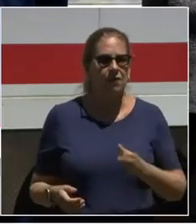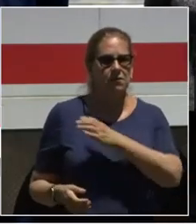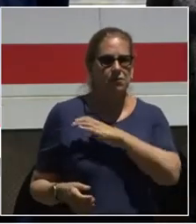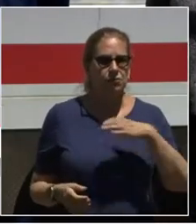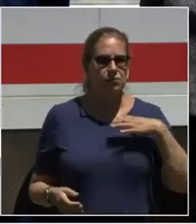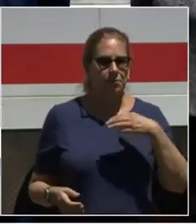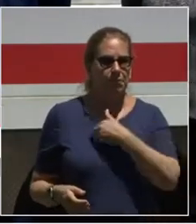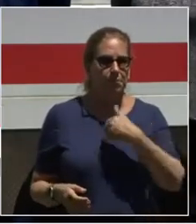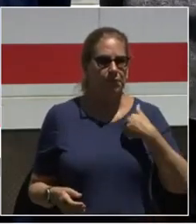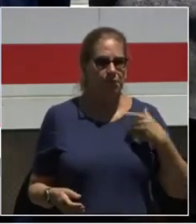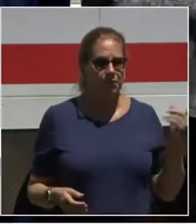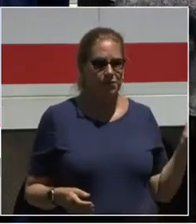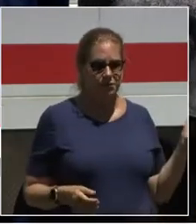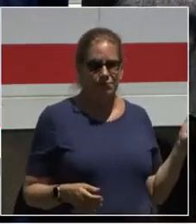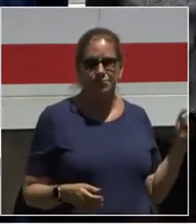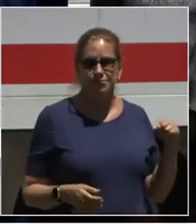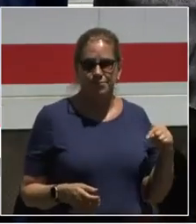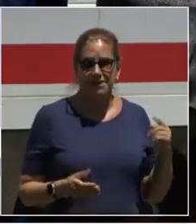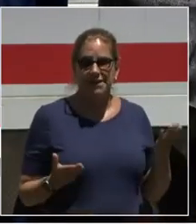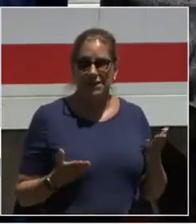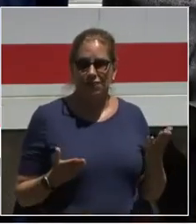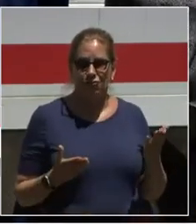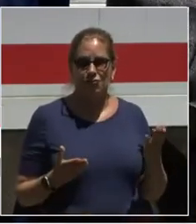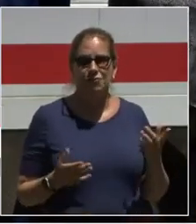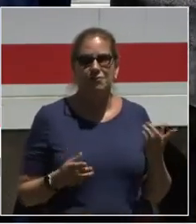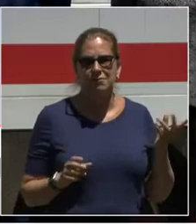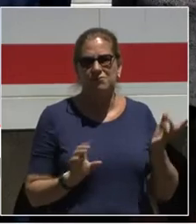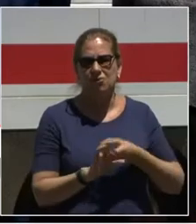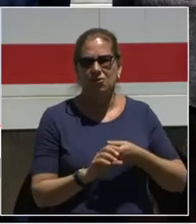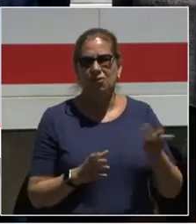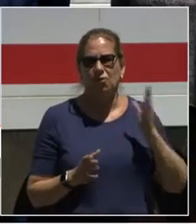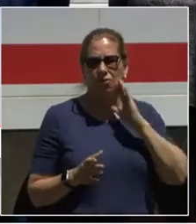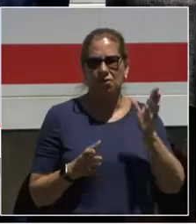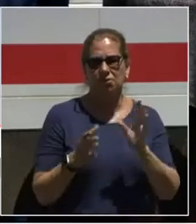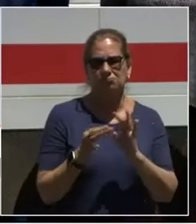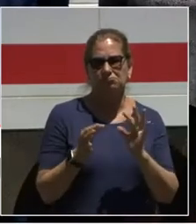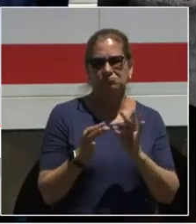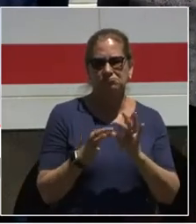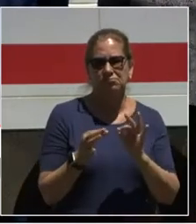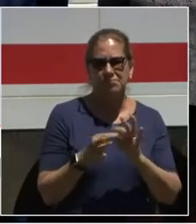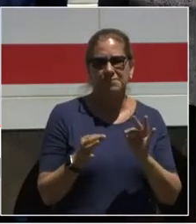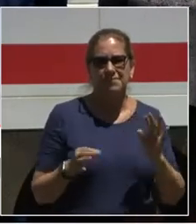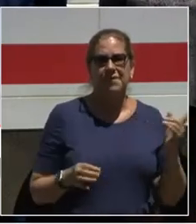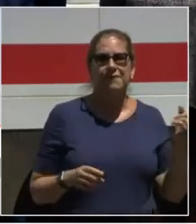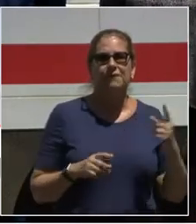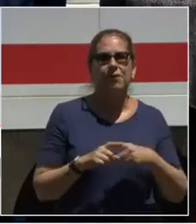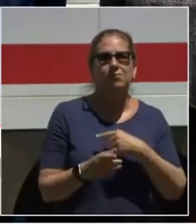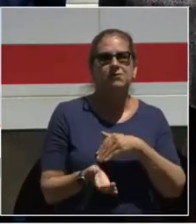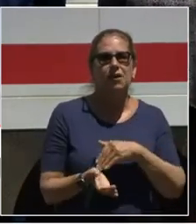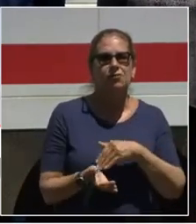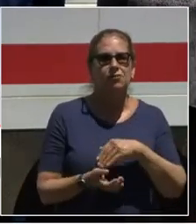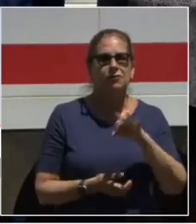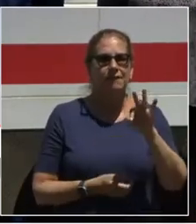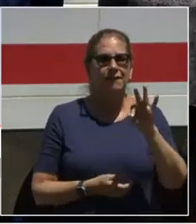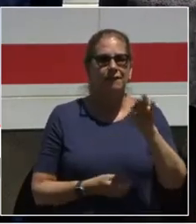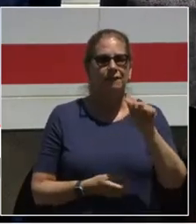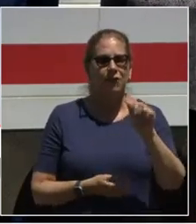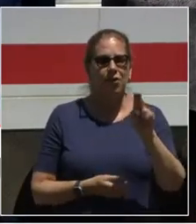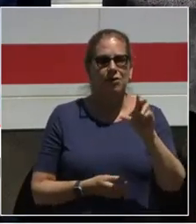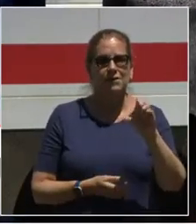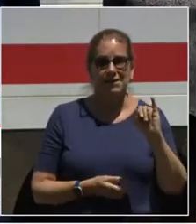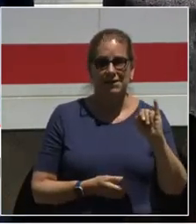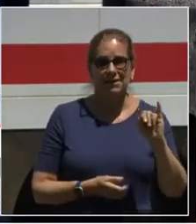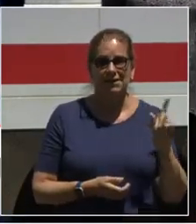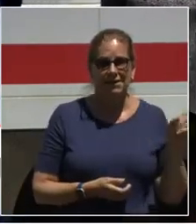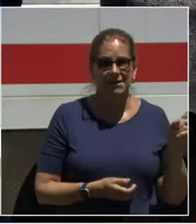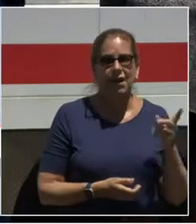And following the council member's remarks, we will hear from Dr. Thomas Farley from DC Health and Superintendent Grant, and